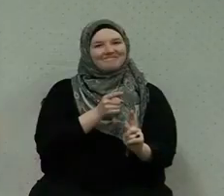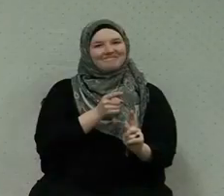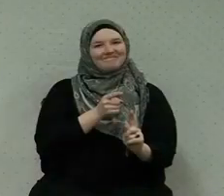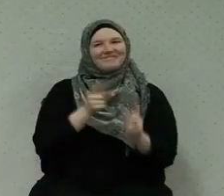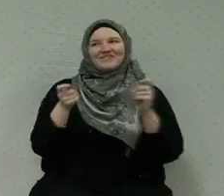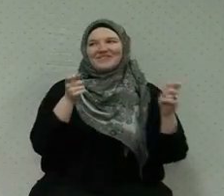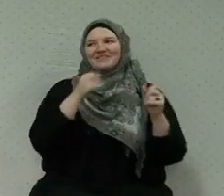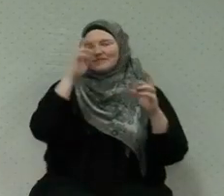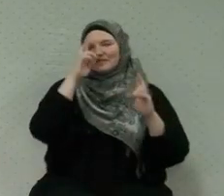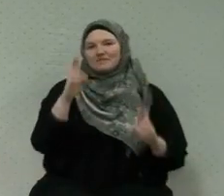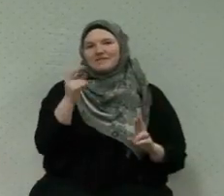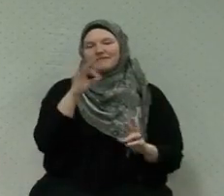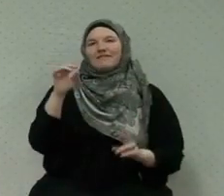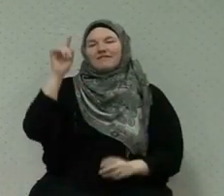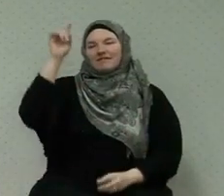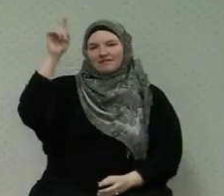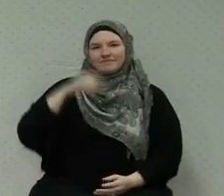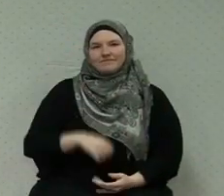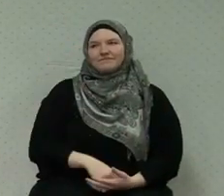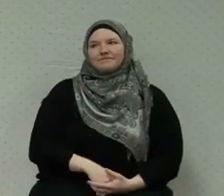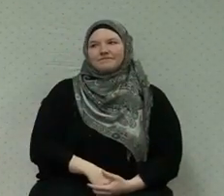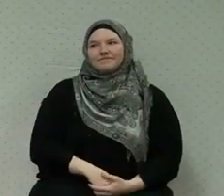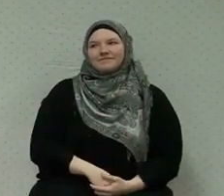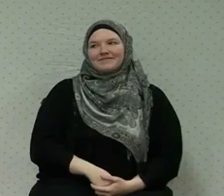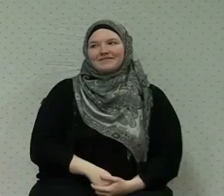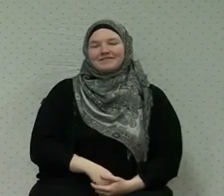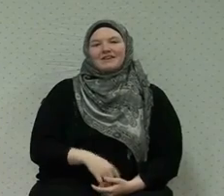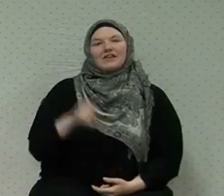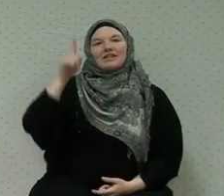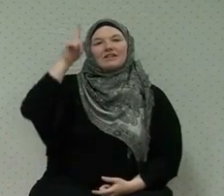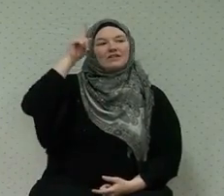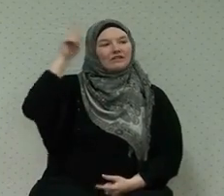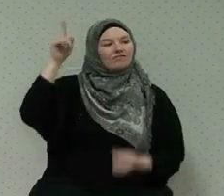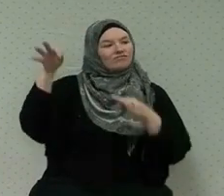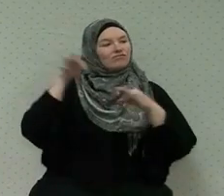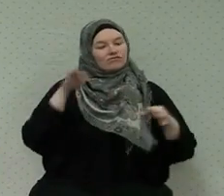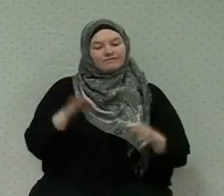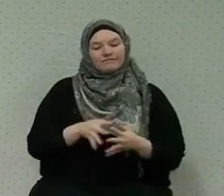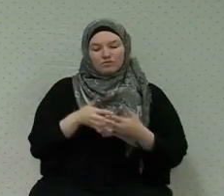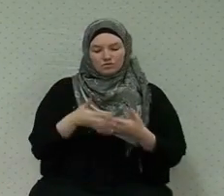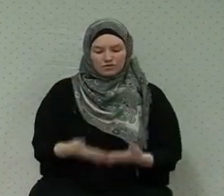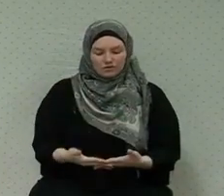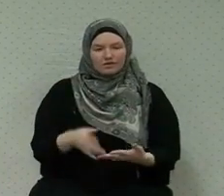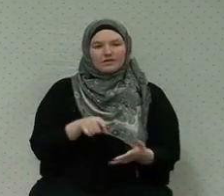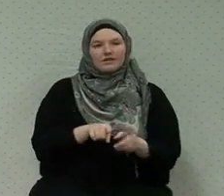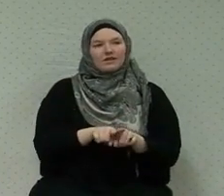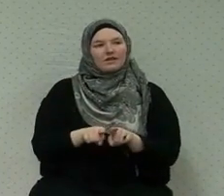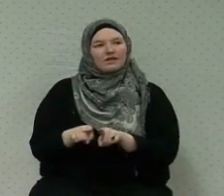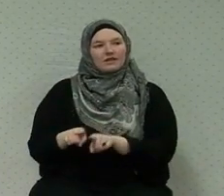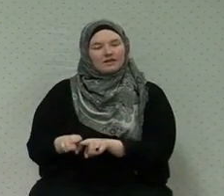ta'ala. You know that Allah subhanahu wa ta'ala described the Quran as